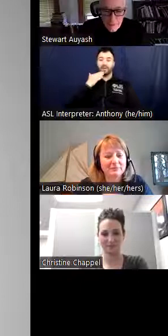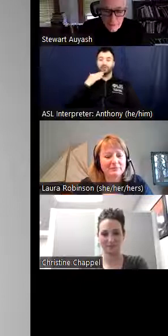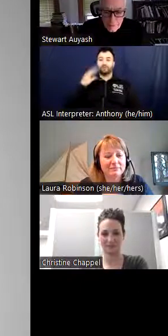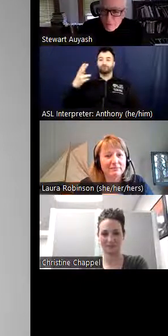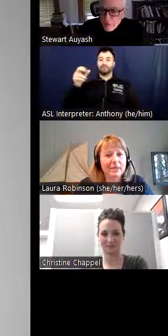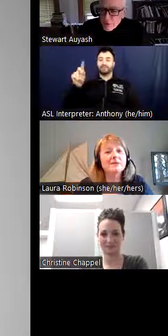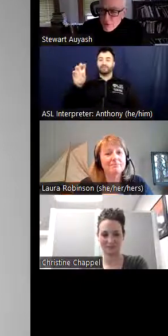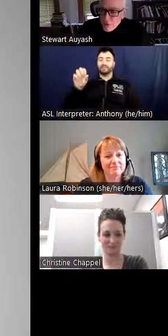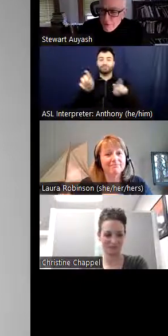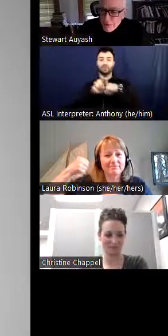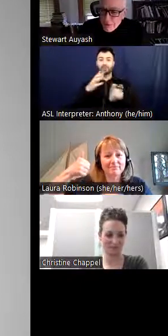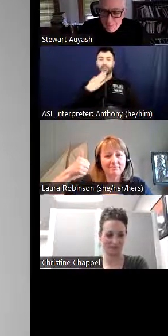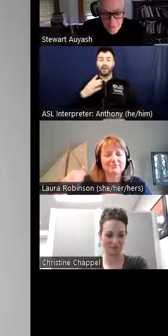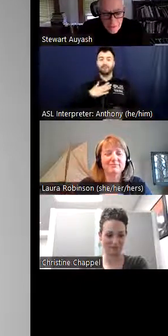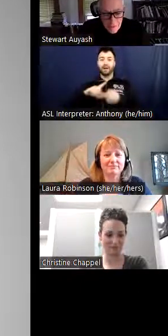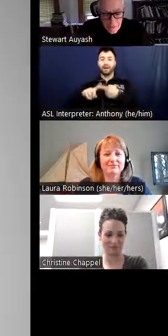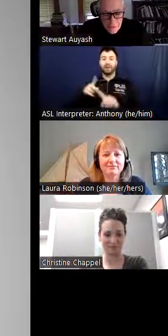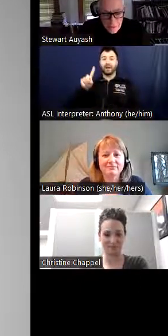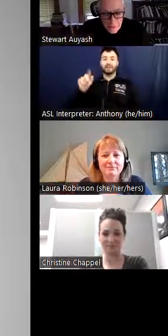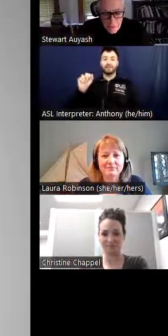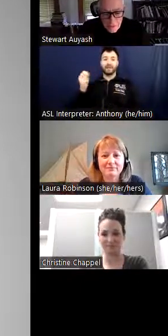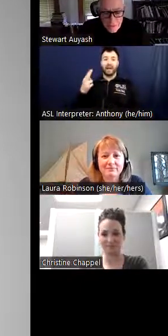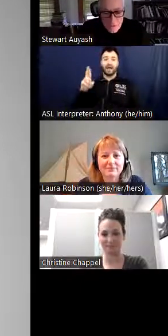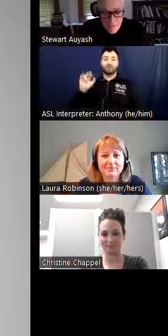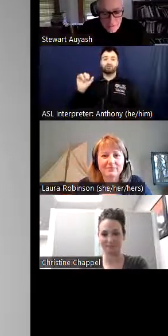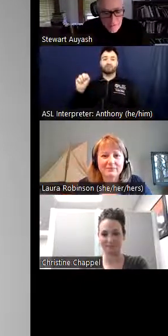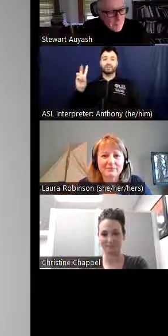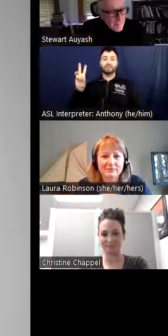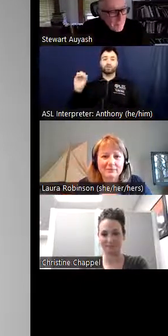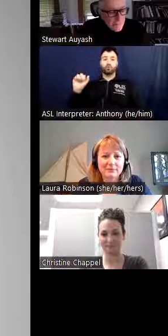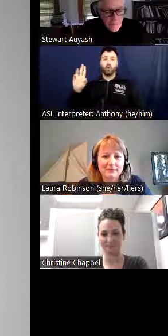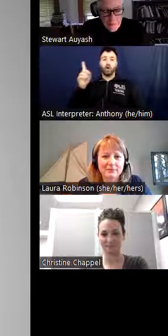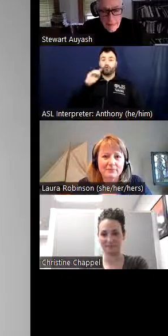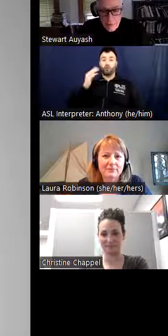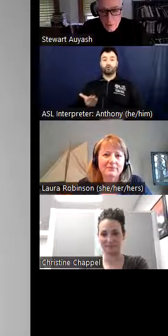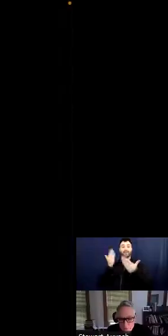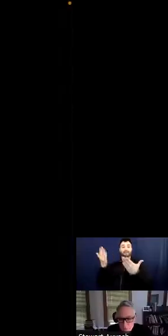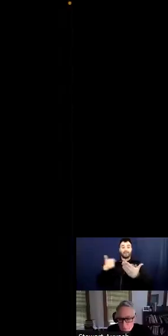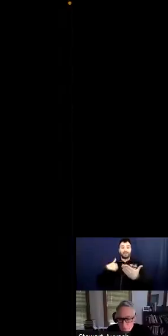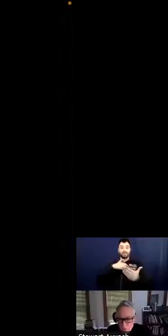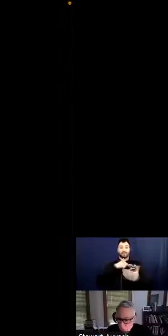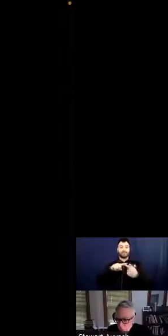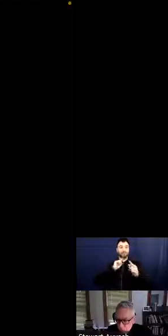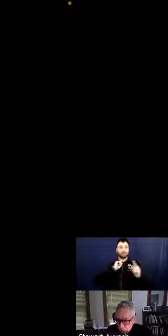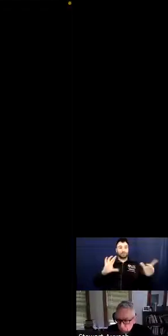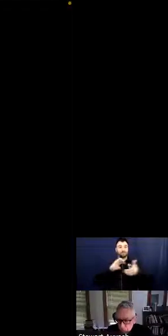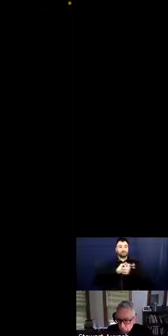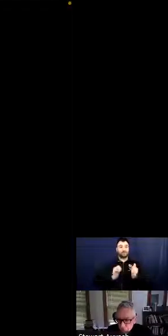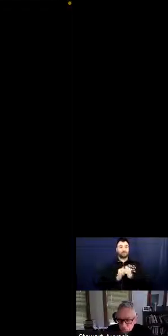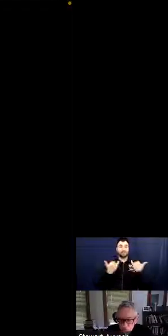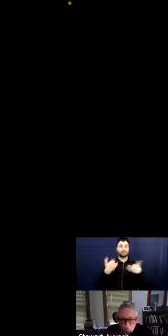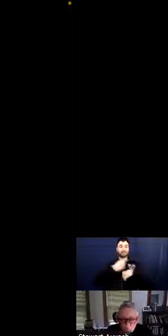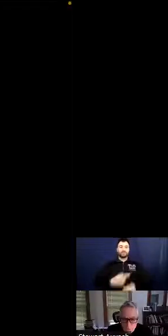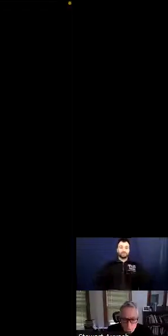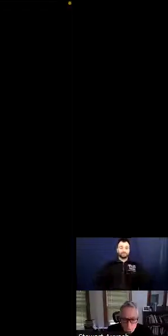for recommending me to you. I also have to thank Ann Olin, whose name you gave me and